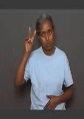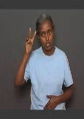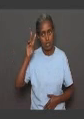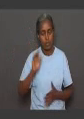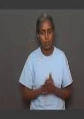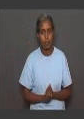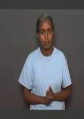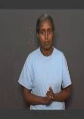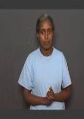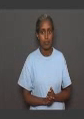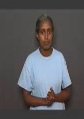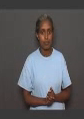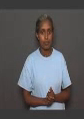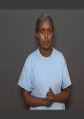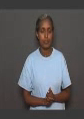15y squared.